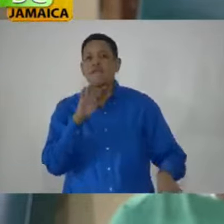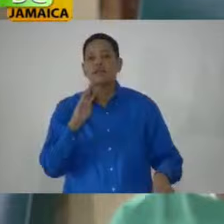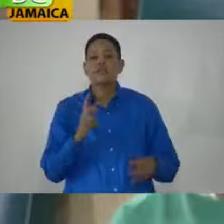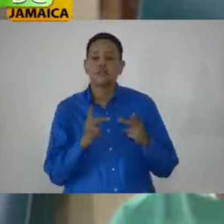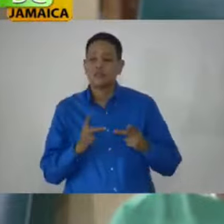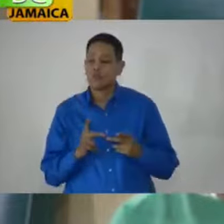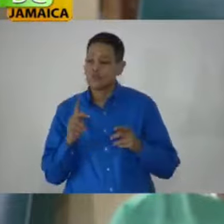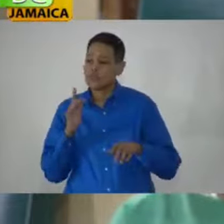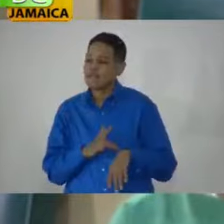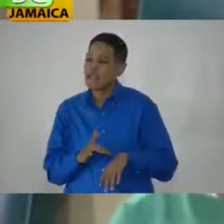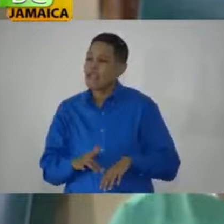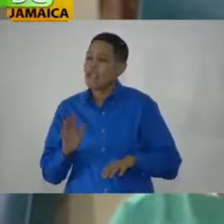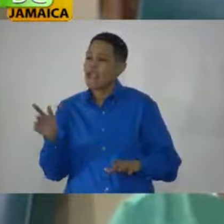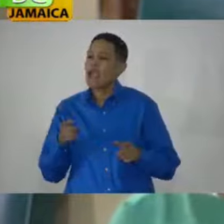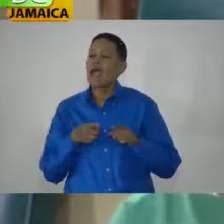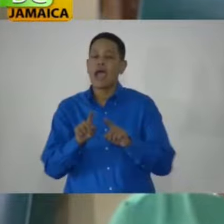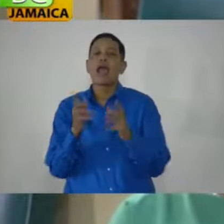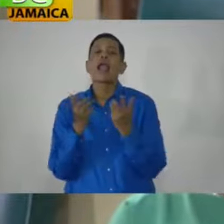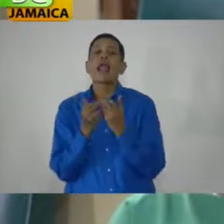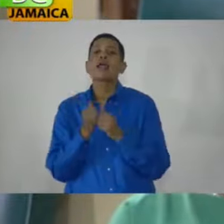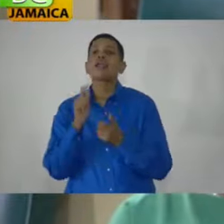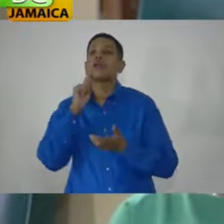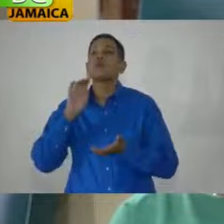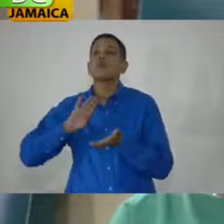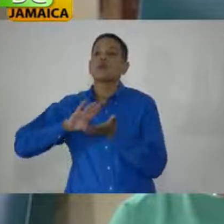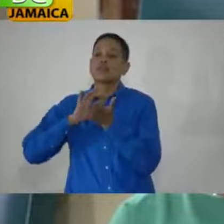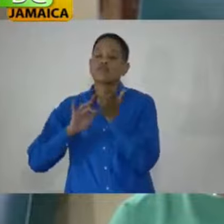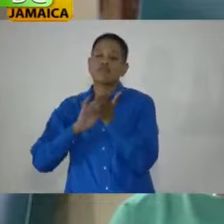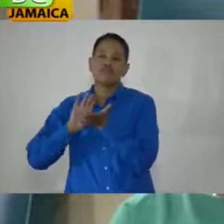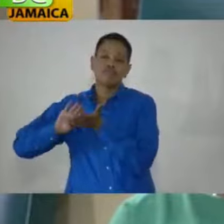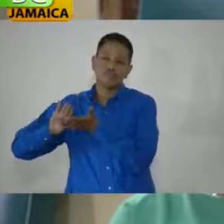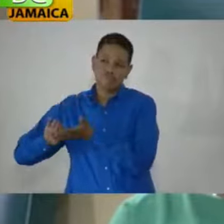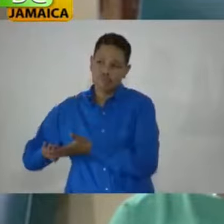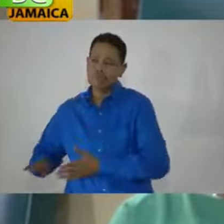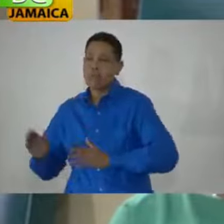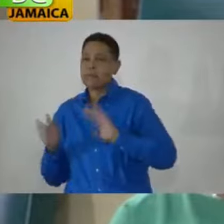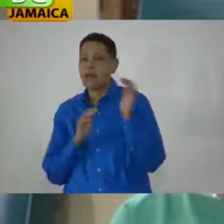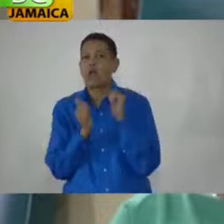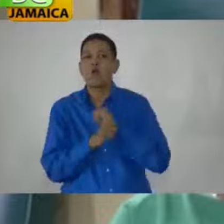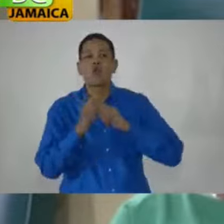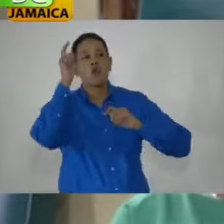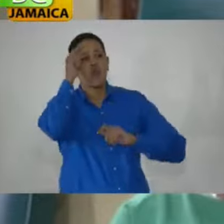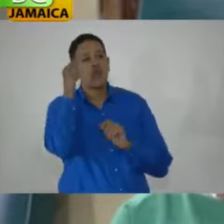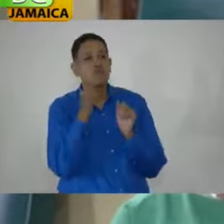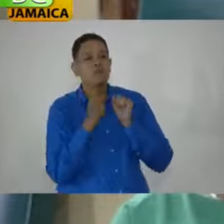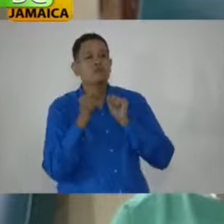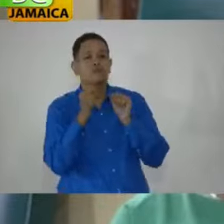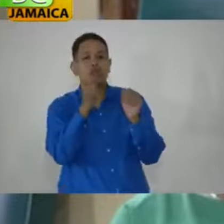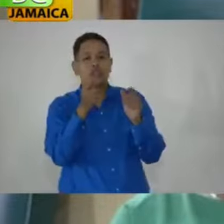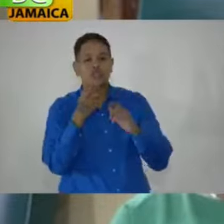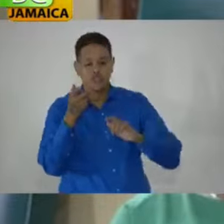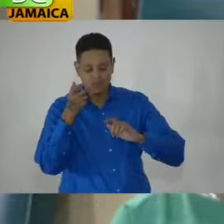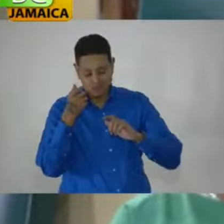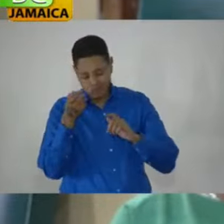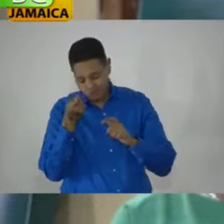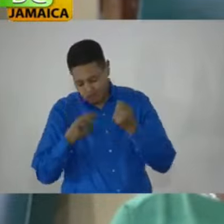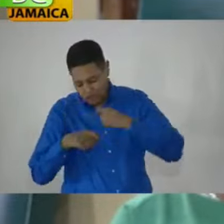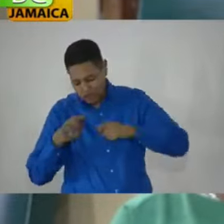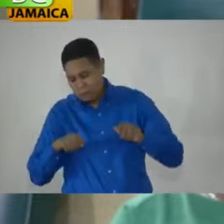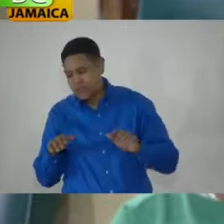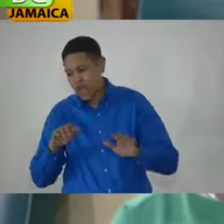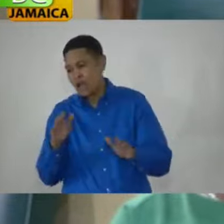vacant, aligning with redundancy plans under the Public Sector Transformation Action Plan.